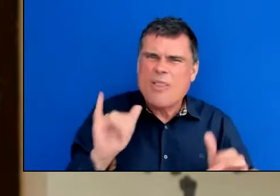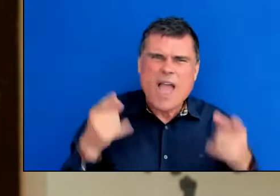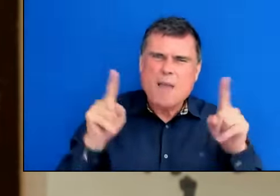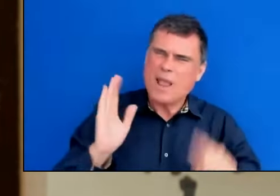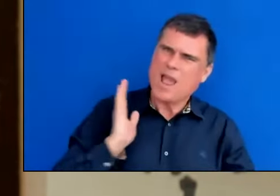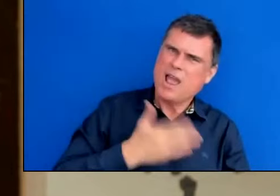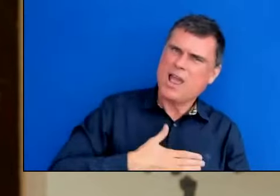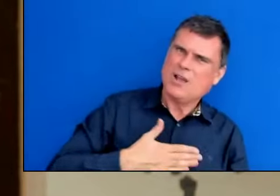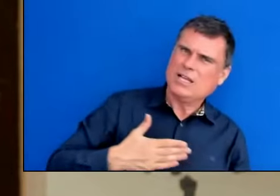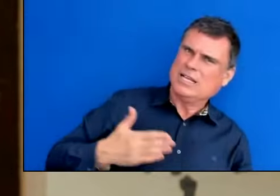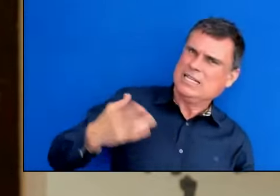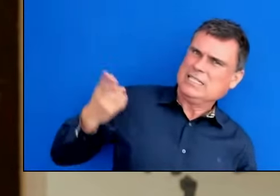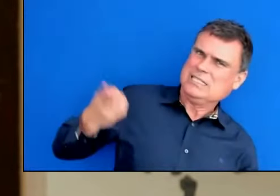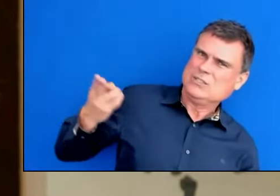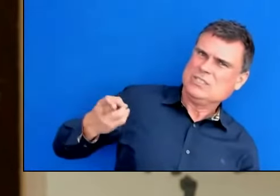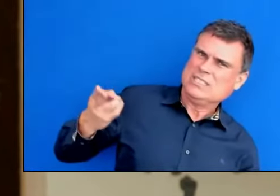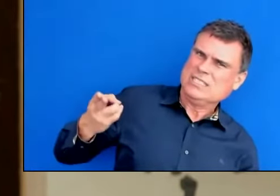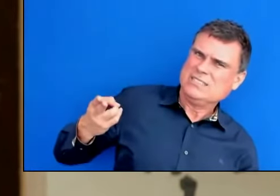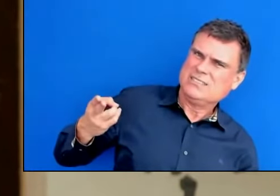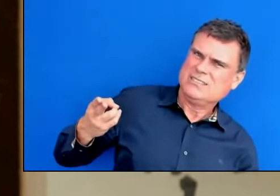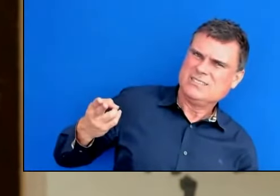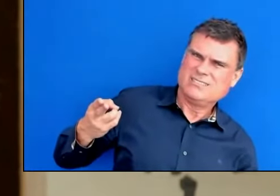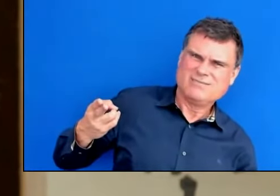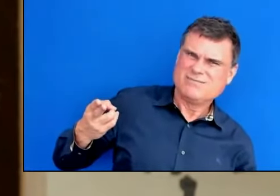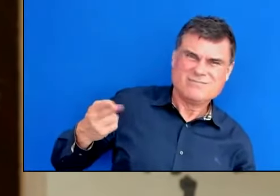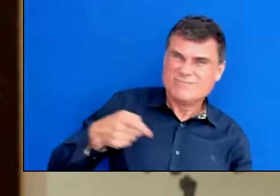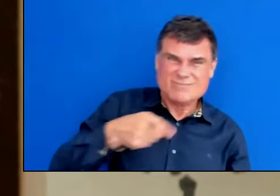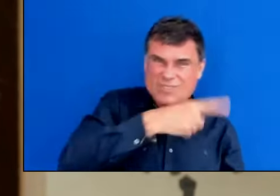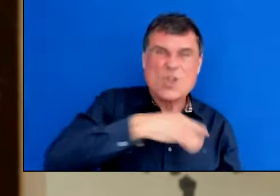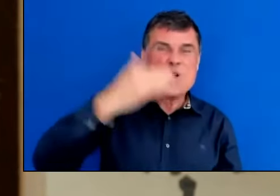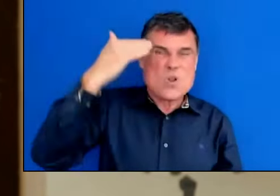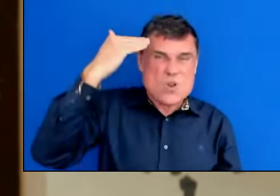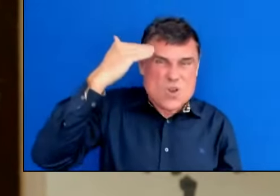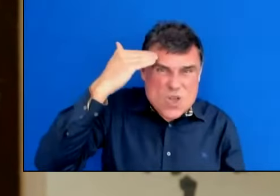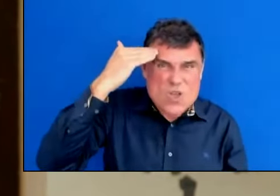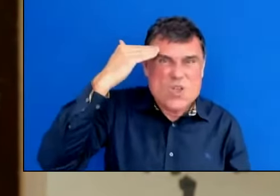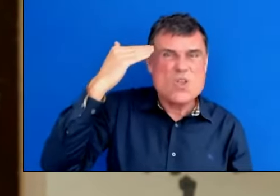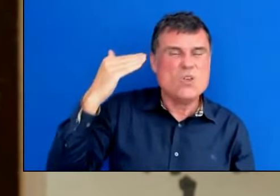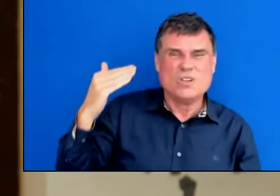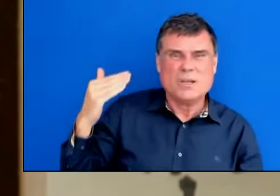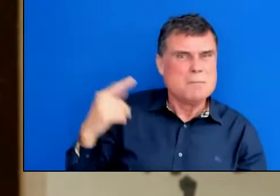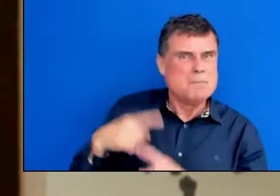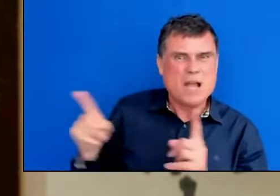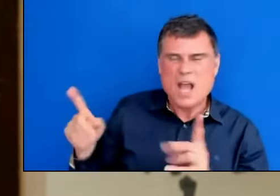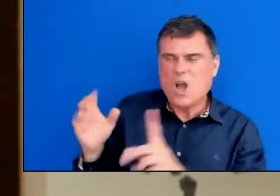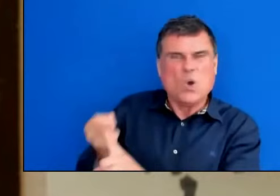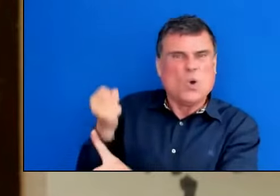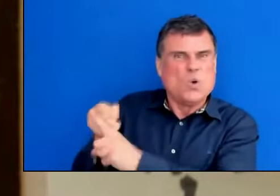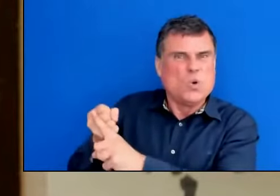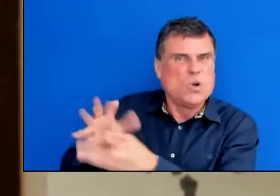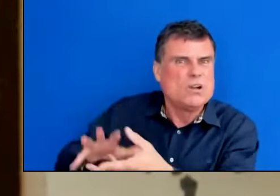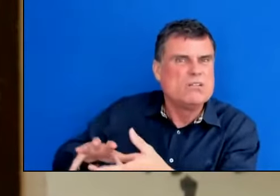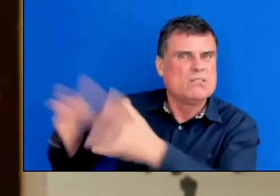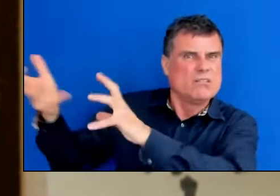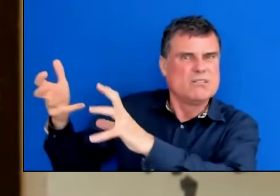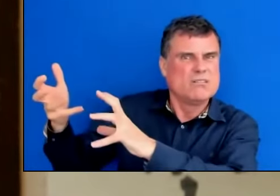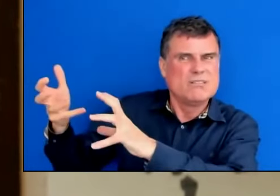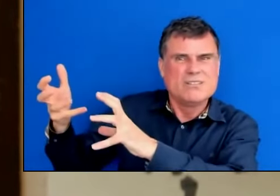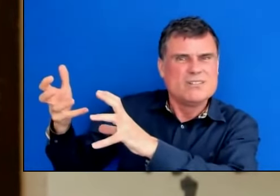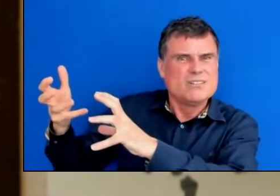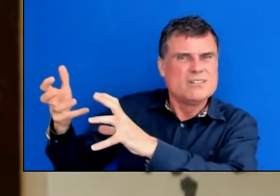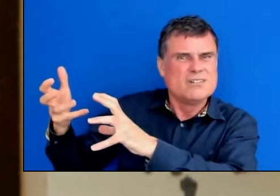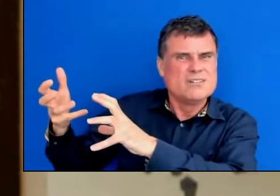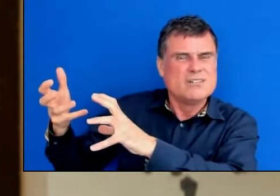history. Those losses impacted our lives just as devastatingly. We lost